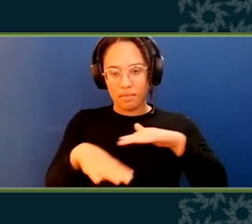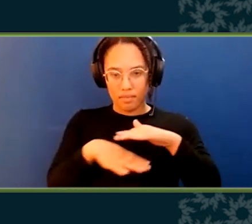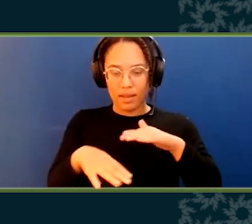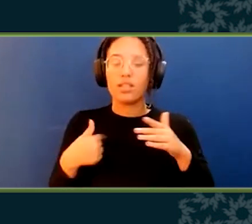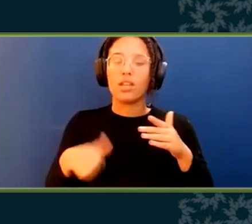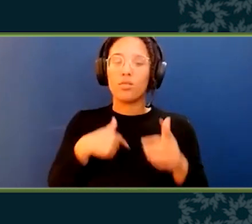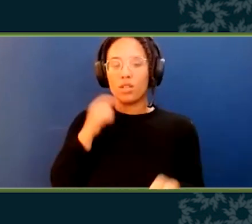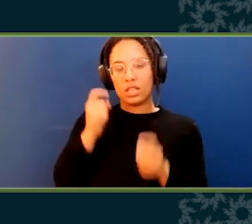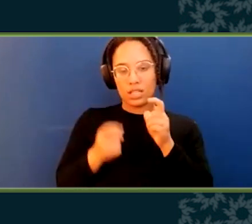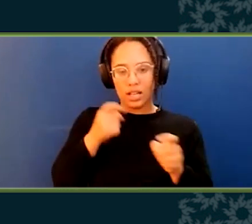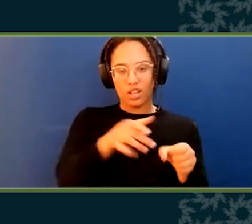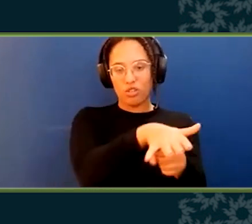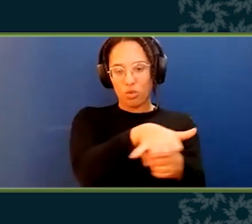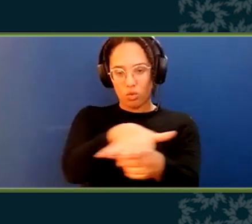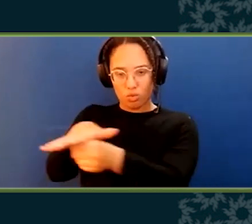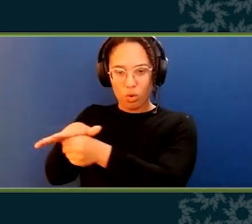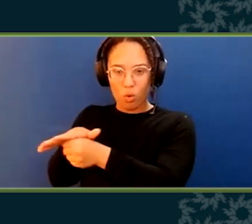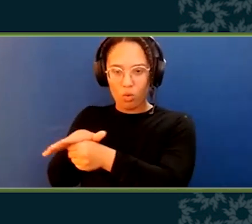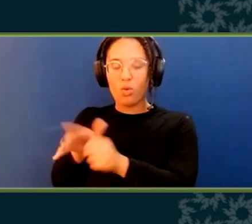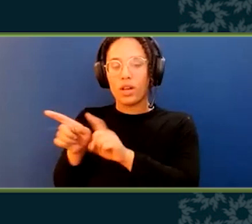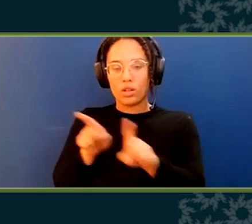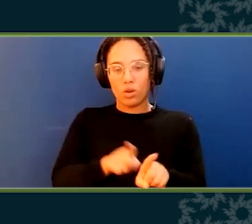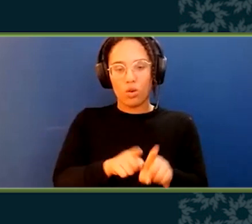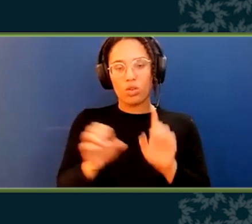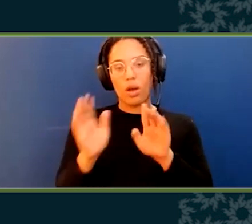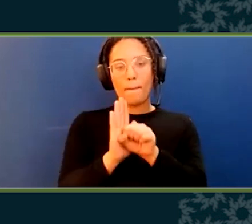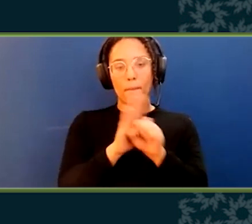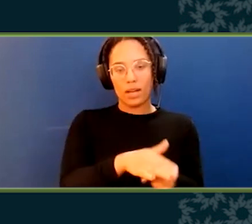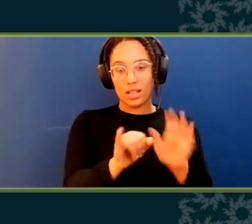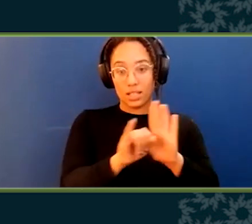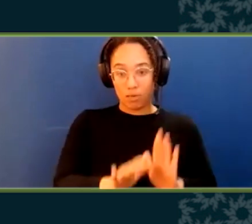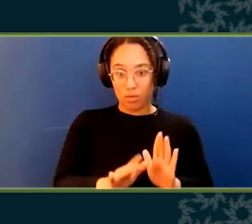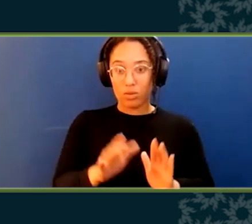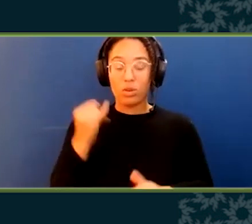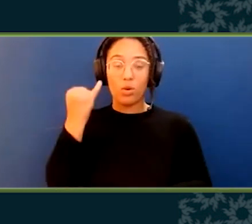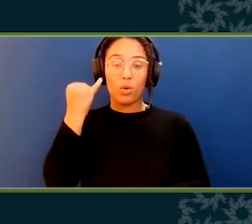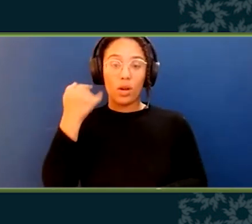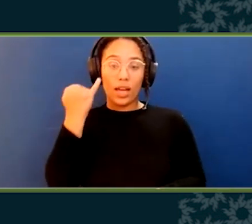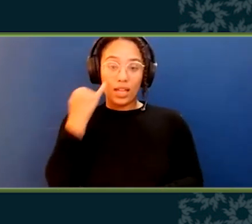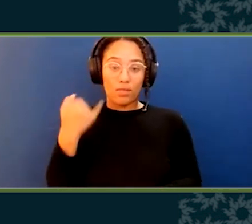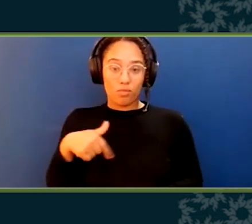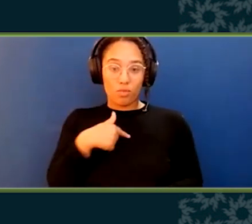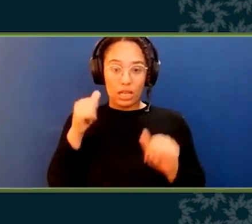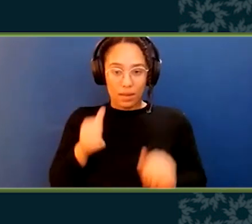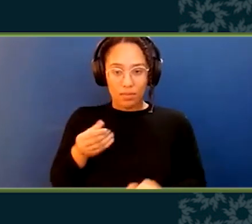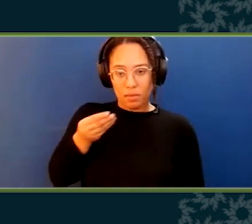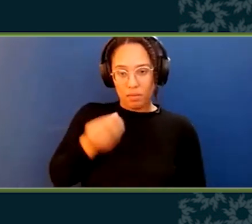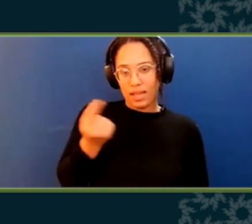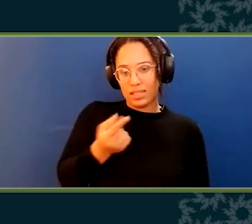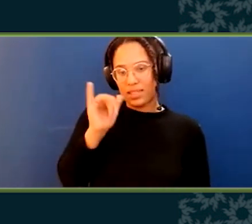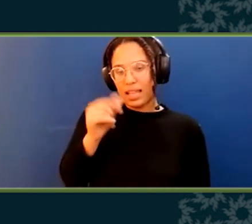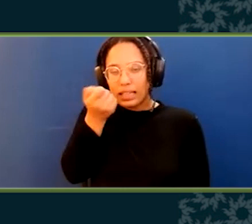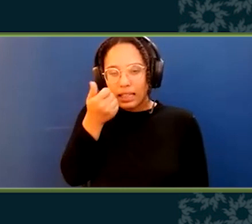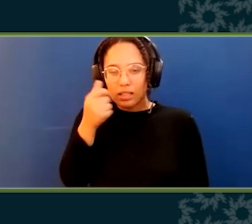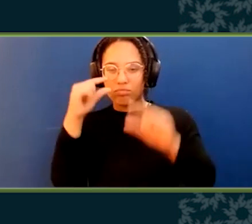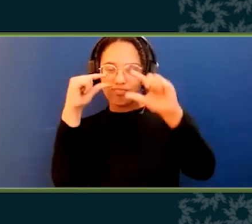oppression identifiers, right? So if we can start to pay someone that little gap, at least within our little microsphere, right? We're starting to do a little bit